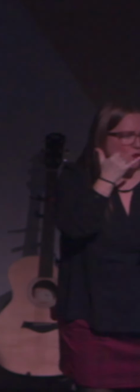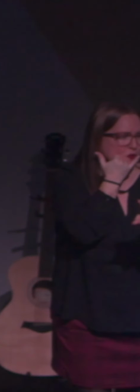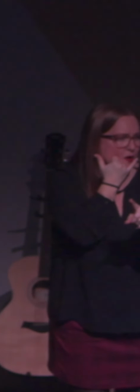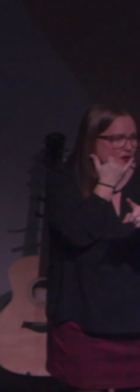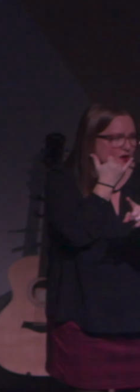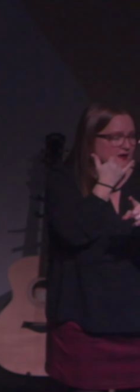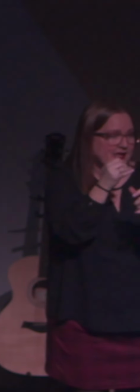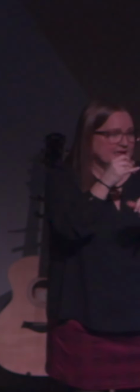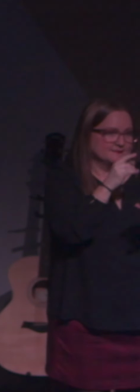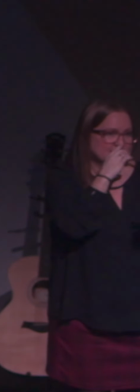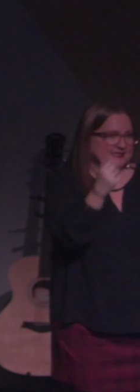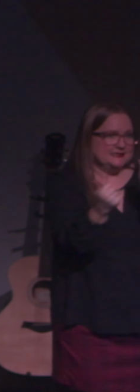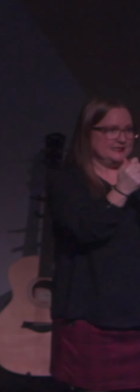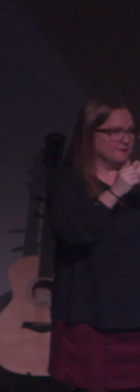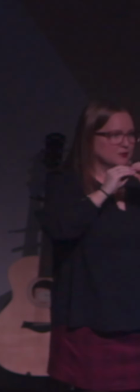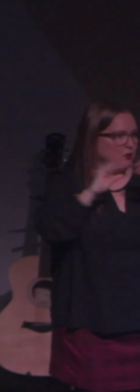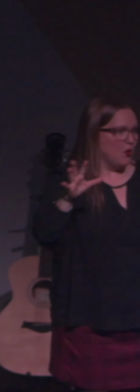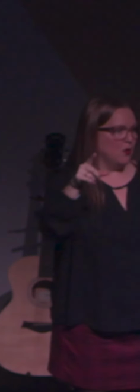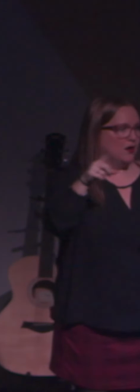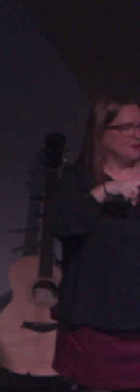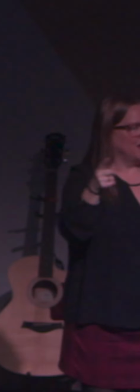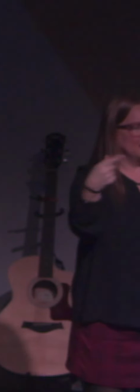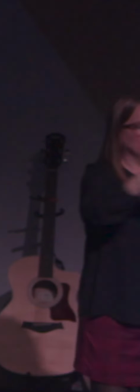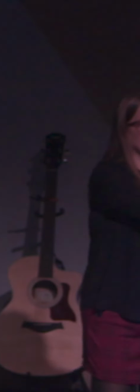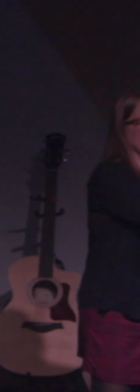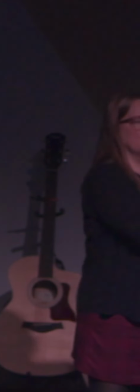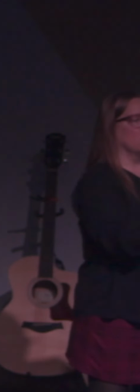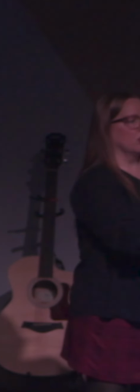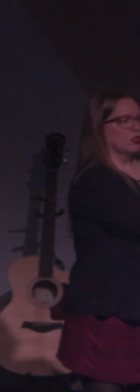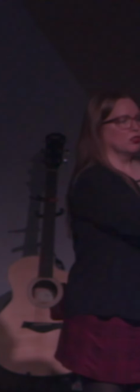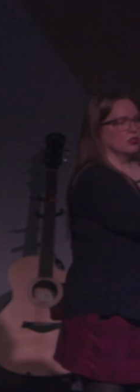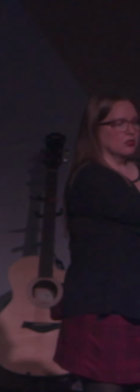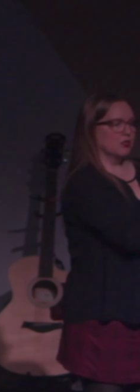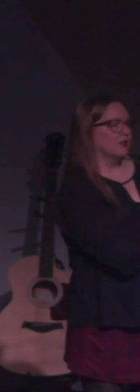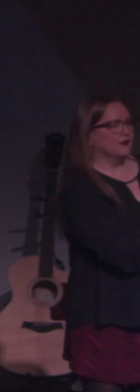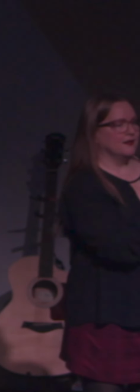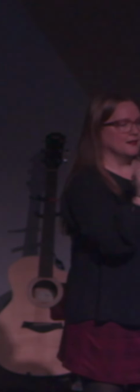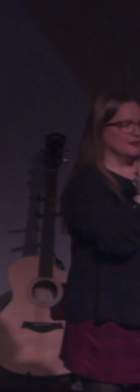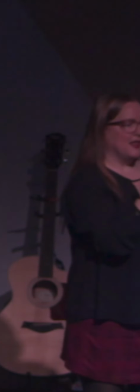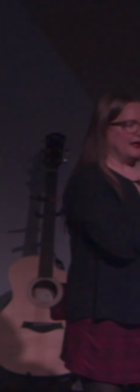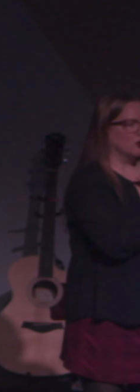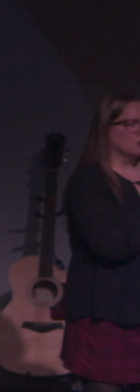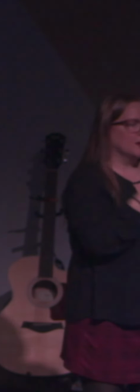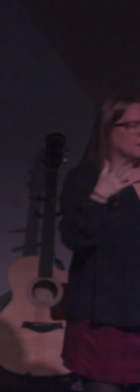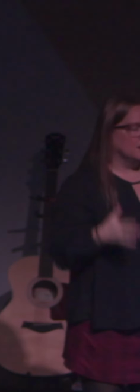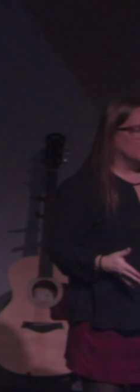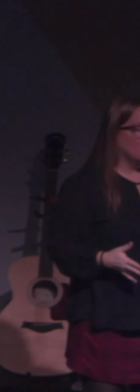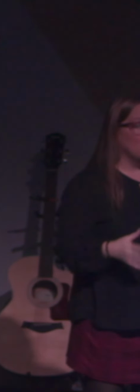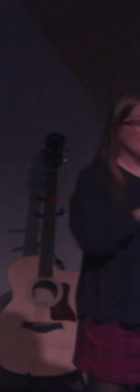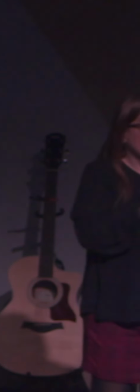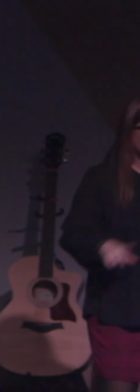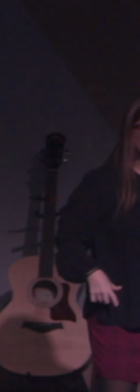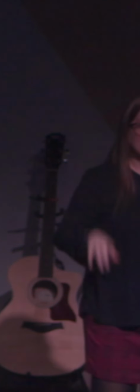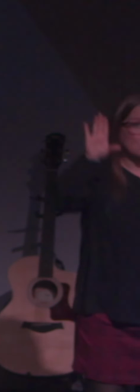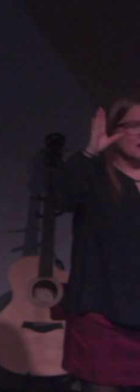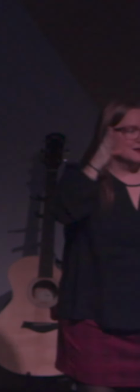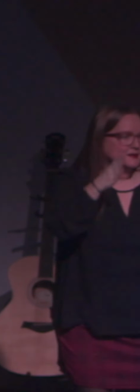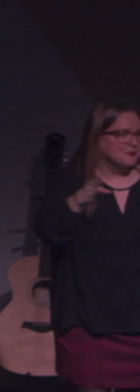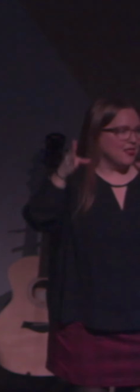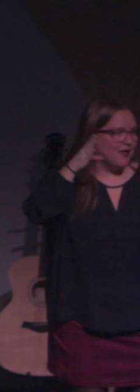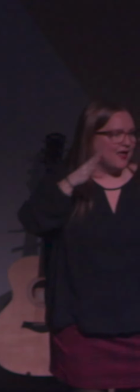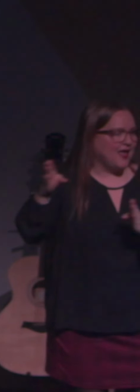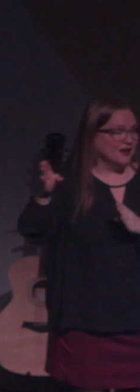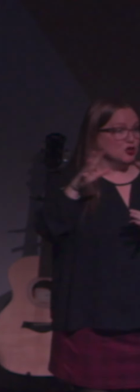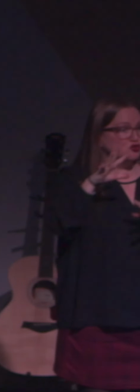anyone. But he was buried like a criminal when he was put in a rich man's grave. But it was the Lord's good plan to crush